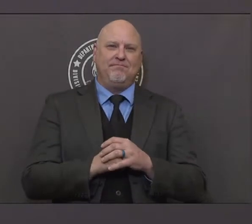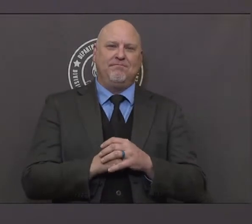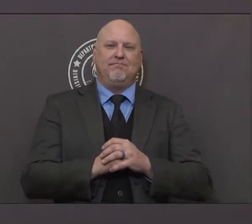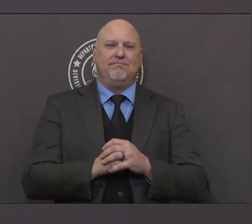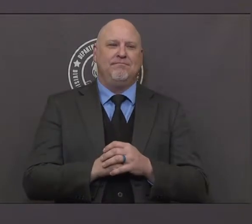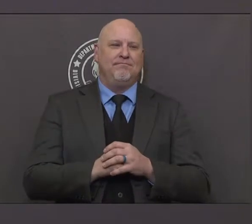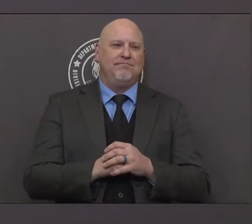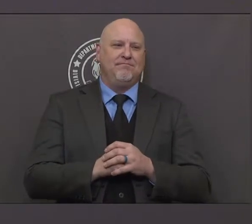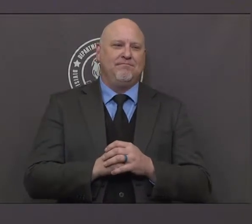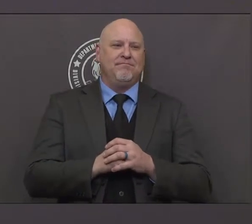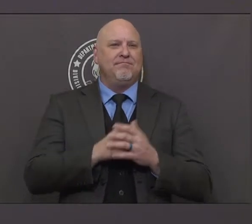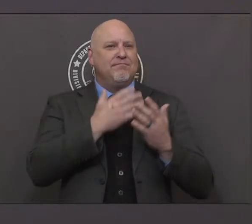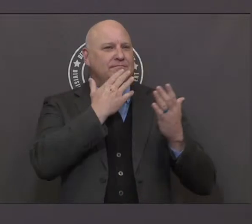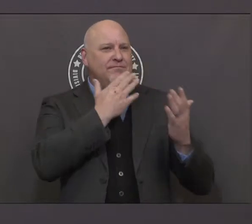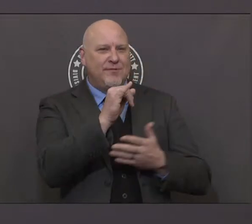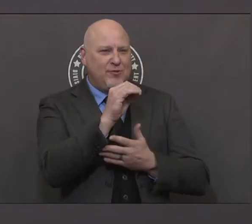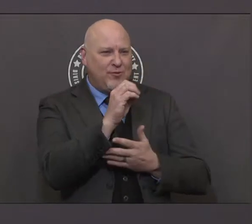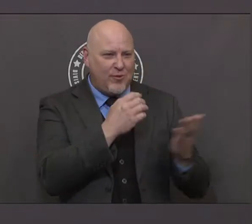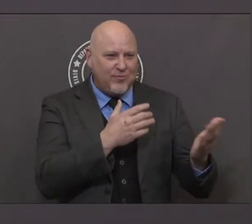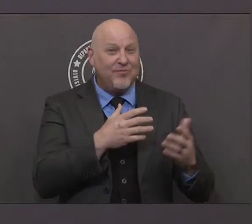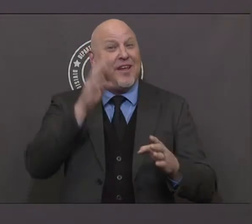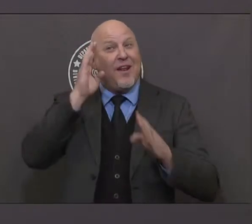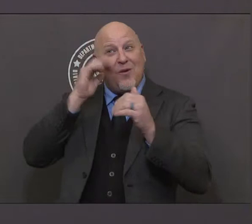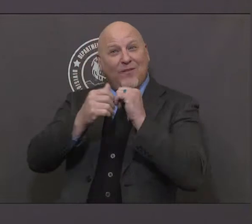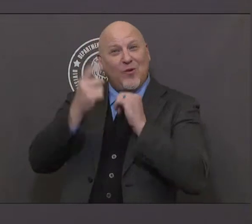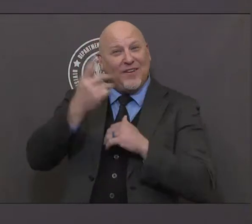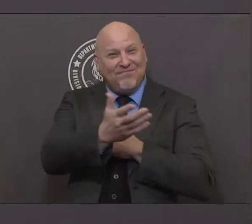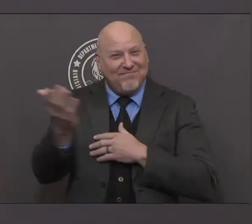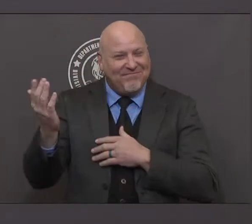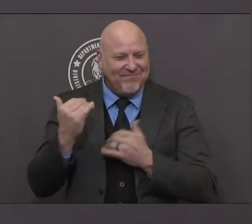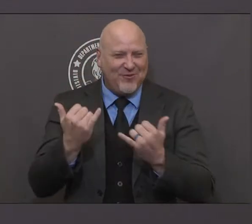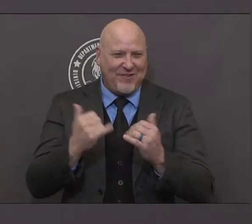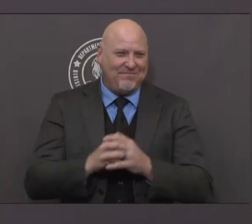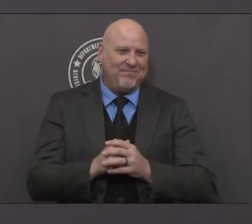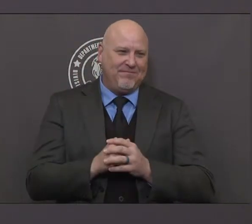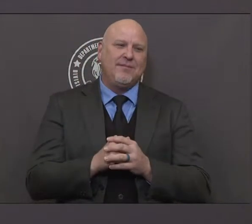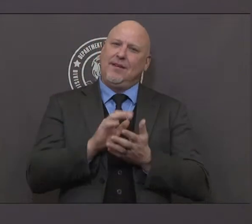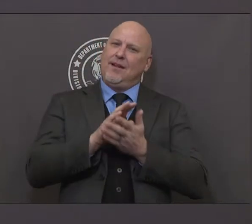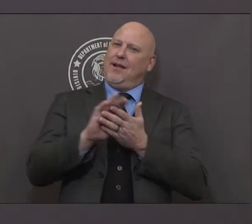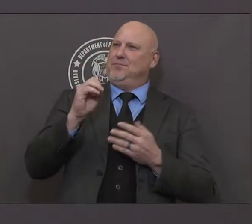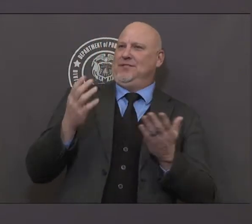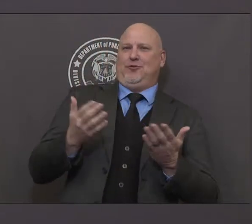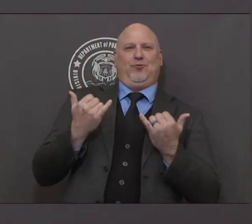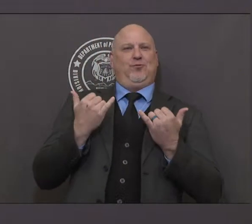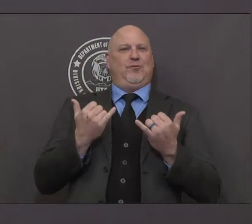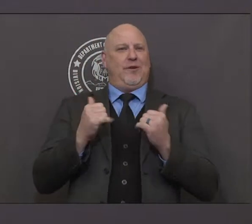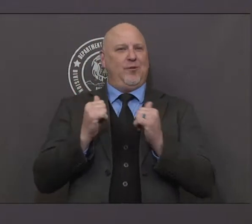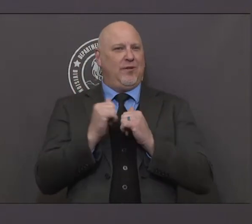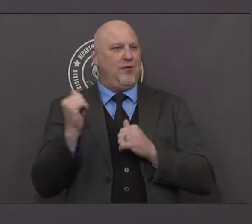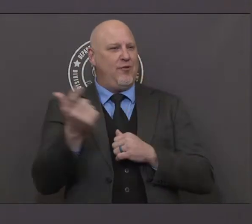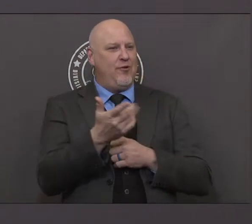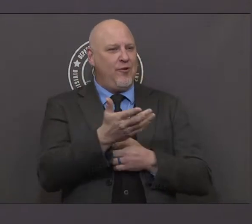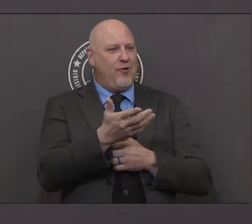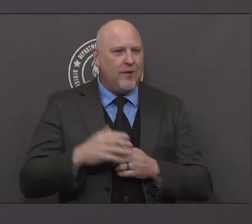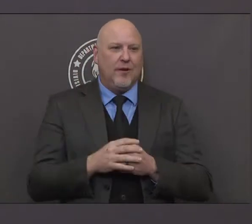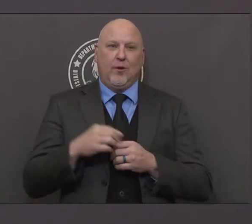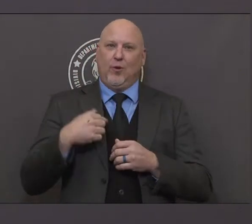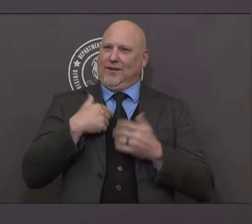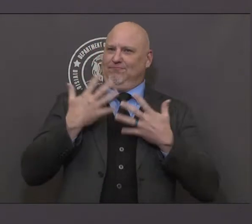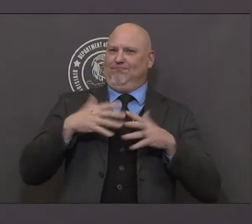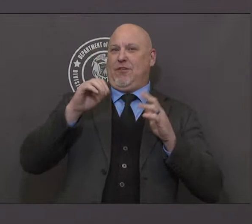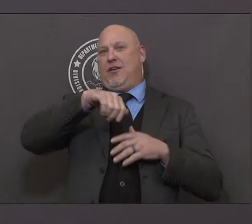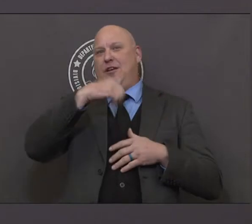Thank you, Joe. Ladies and gentlemen, it's great to be with you again. We're through another week.